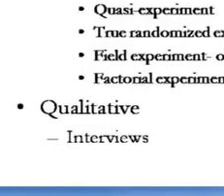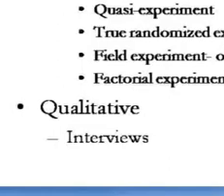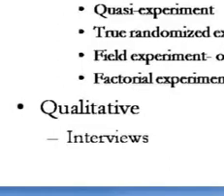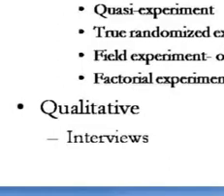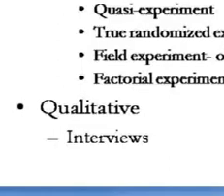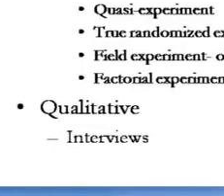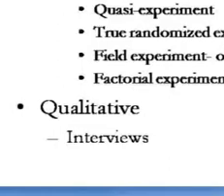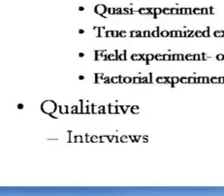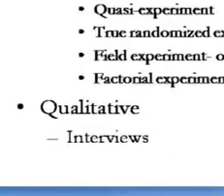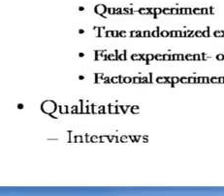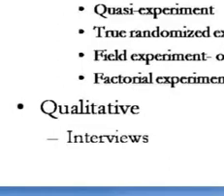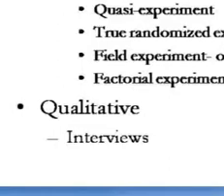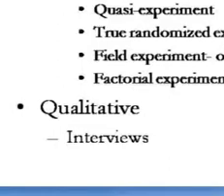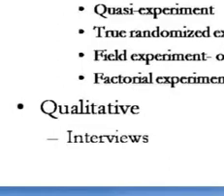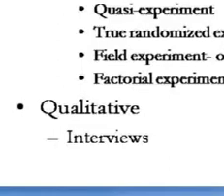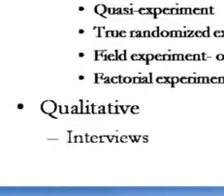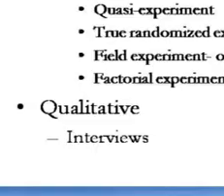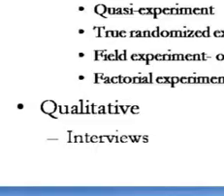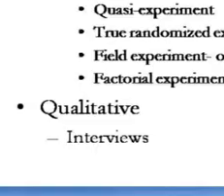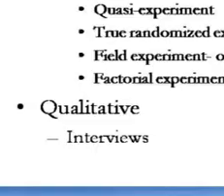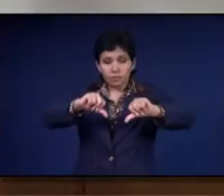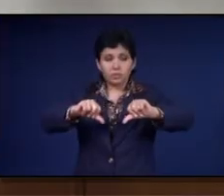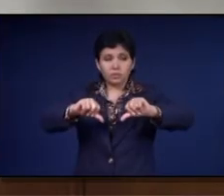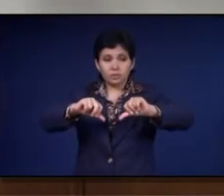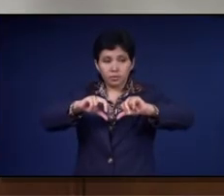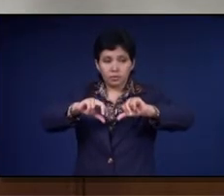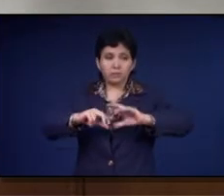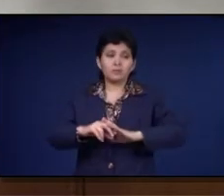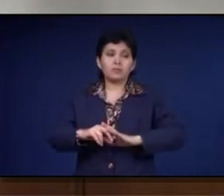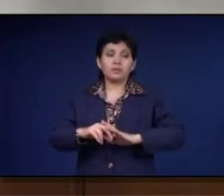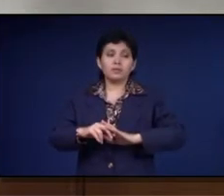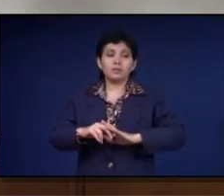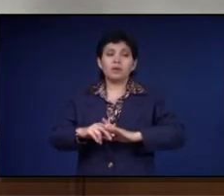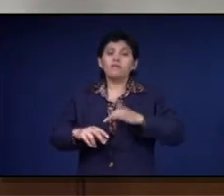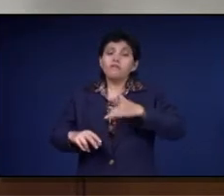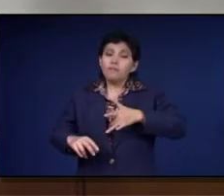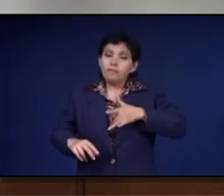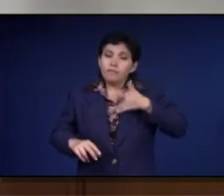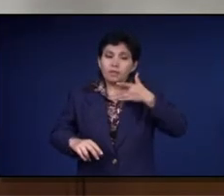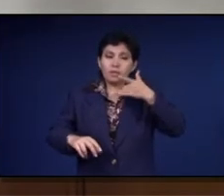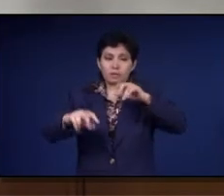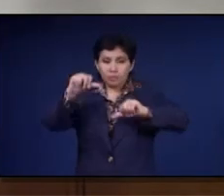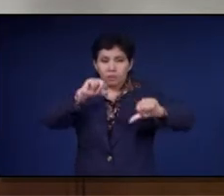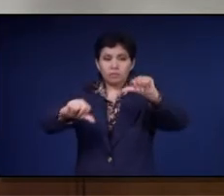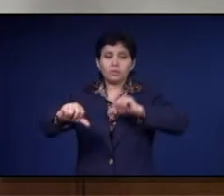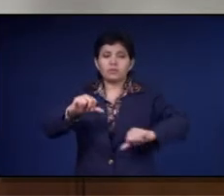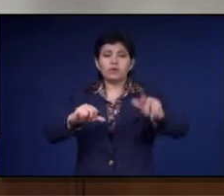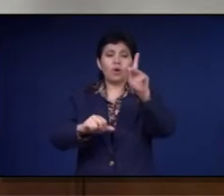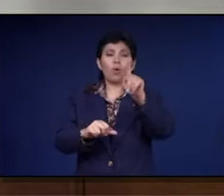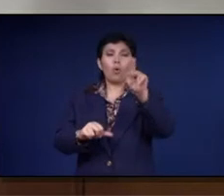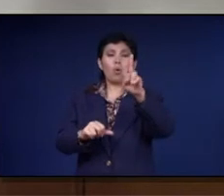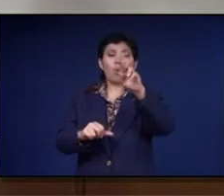quasi-experiment. A quasi-experiment, it means that it's like a field experiment. A quasi-experiment,